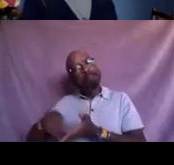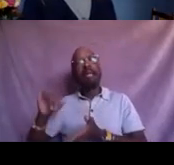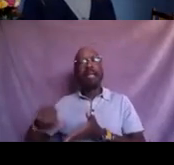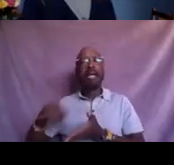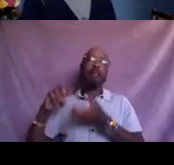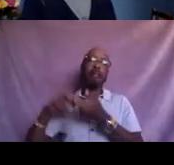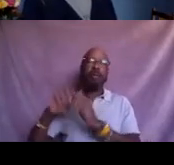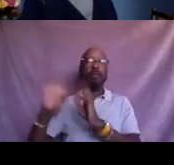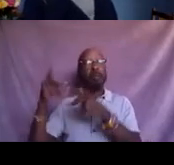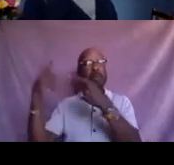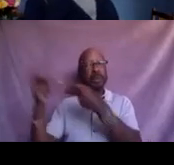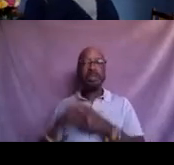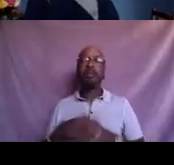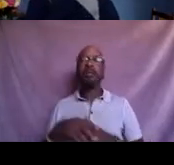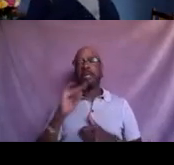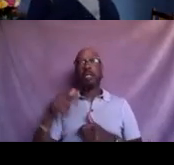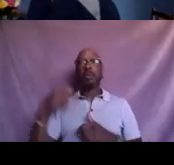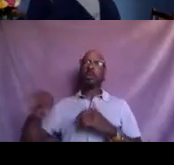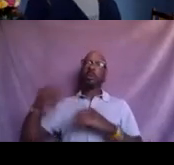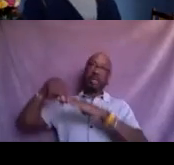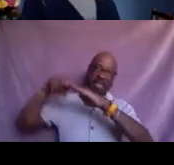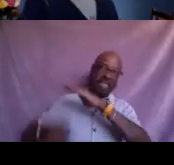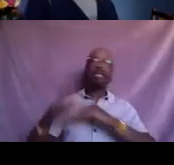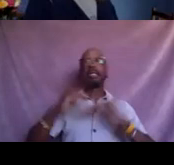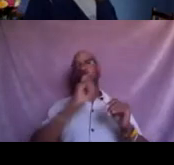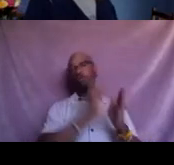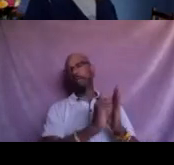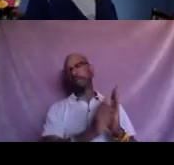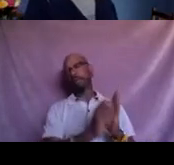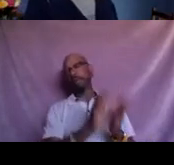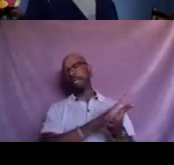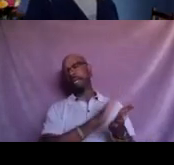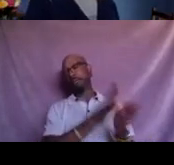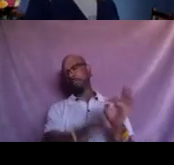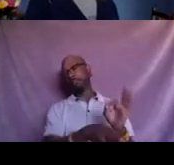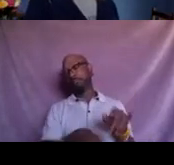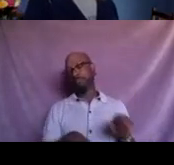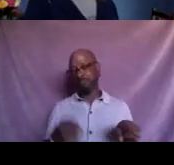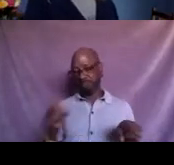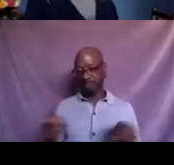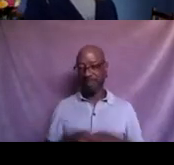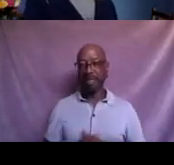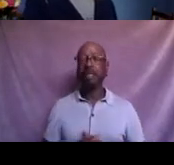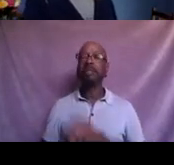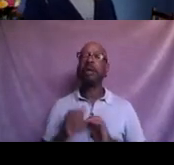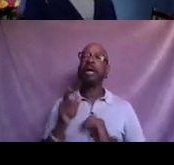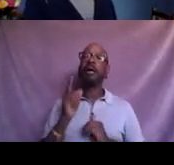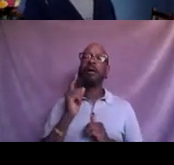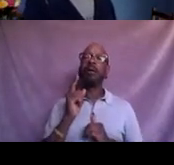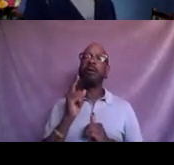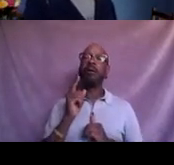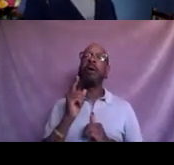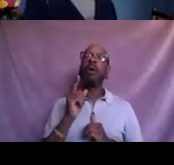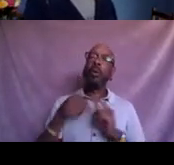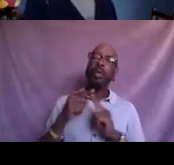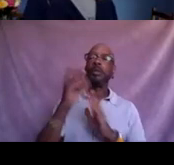it. Becomes a much richer task, right, than just writing up a paper about something. So in the way that you are, when you're designing